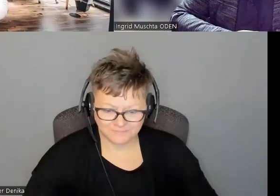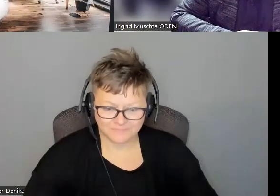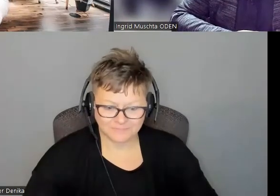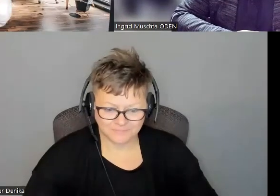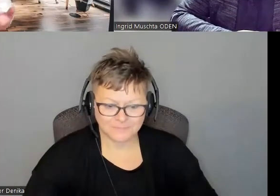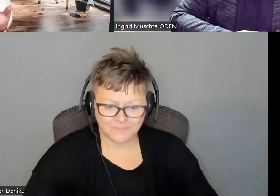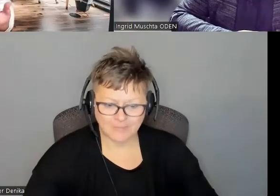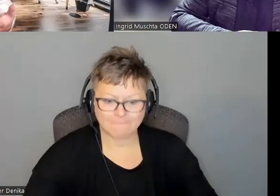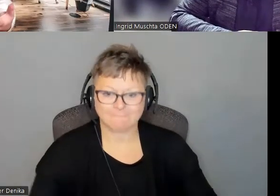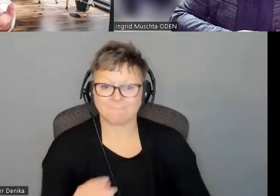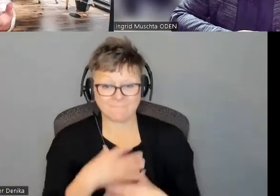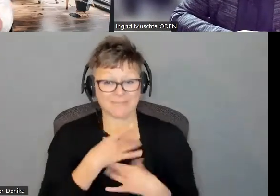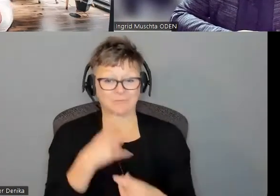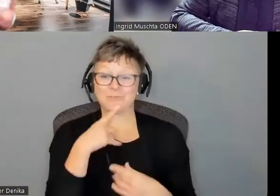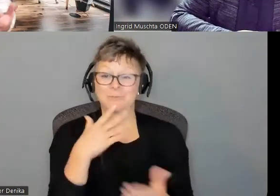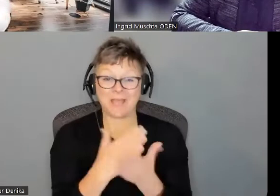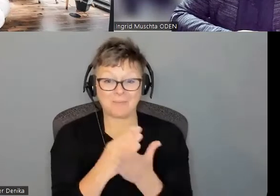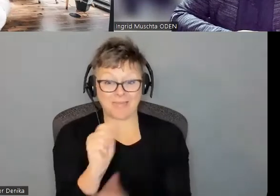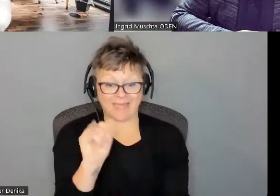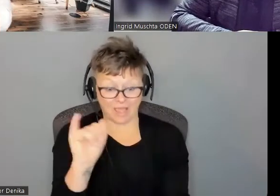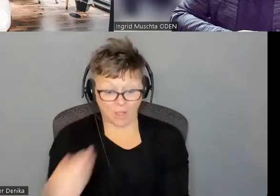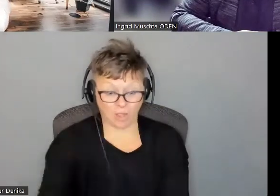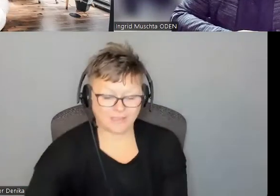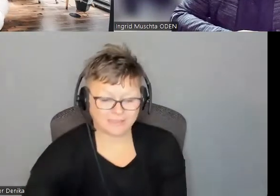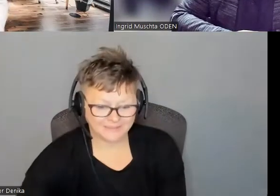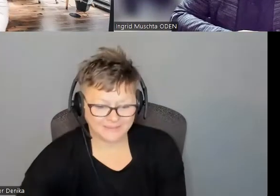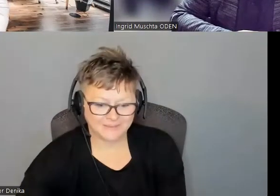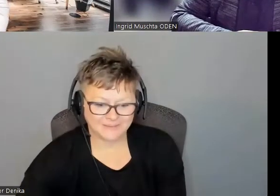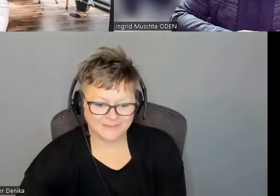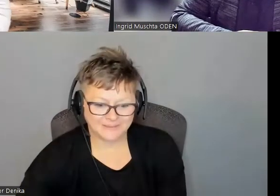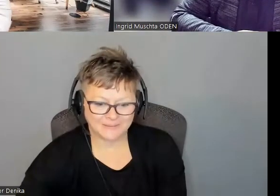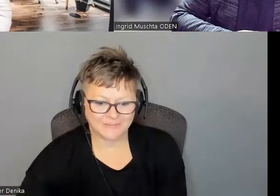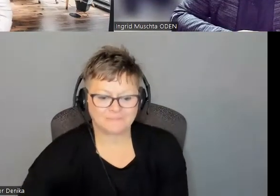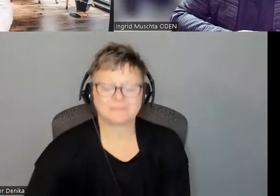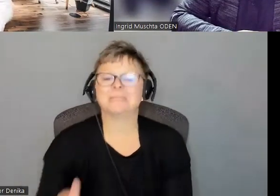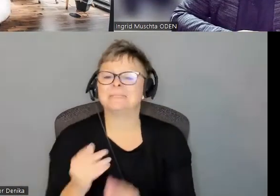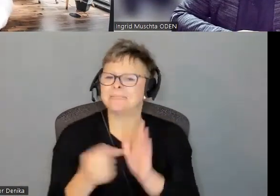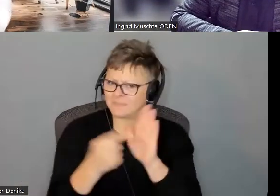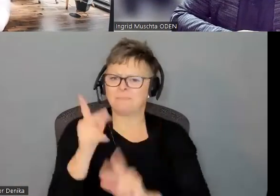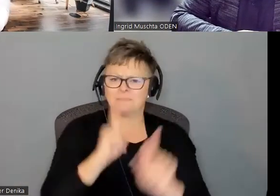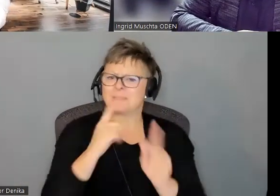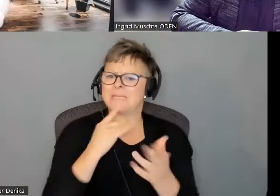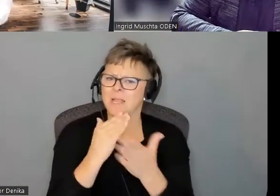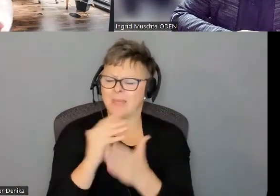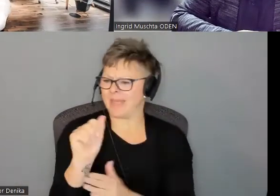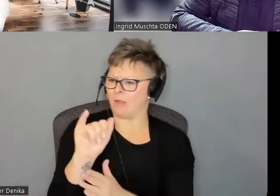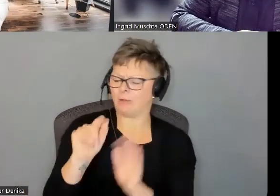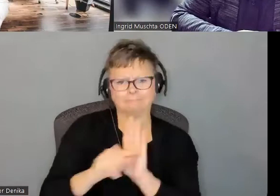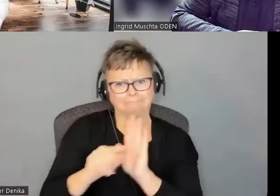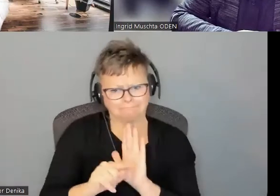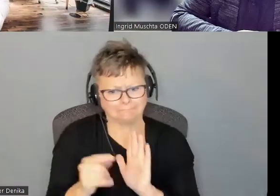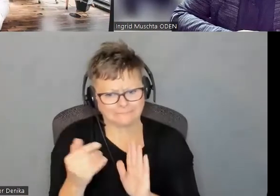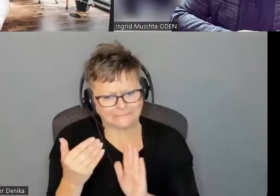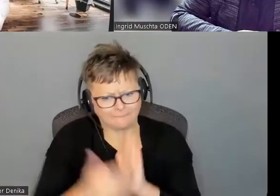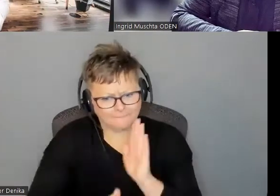press around the use of AI in recruitment and human resources more broadly. what it tells us is what we've always known: